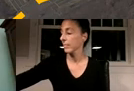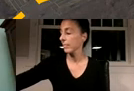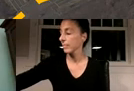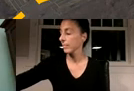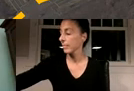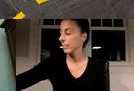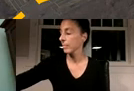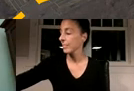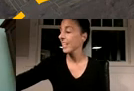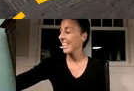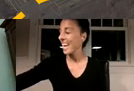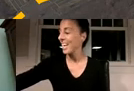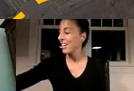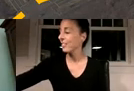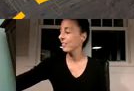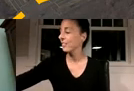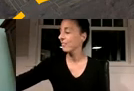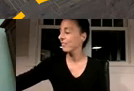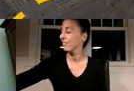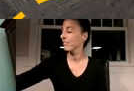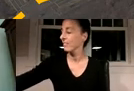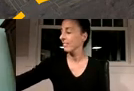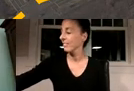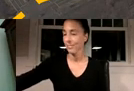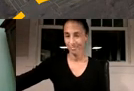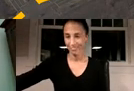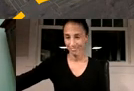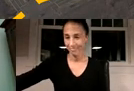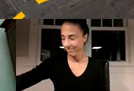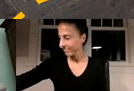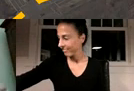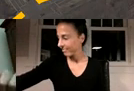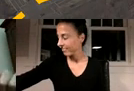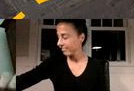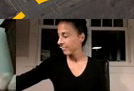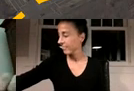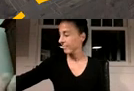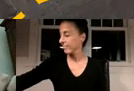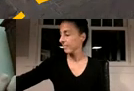all right. So thank you, Jill. We'll move on to the next nomination.